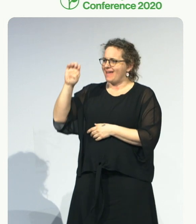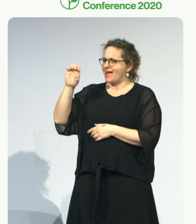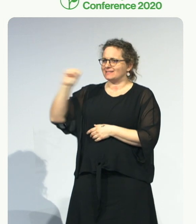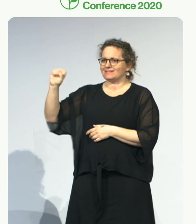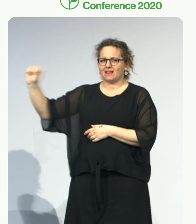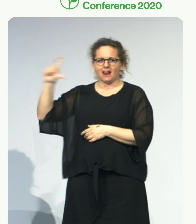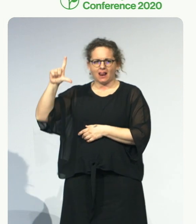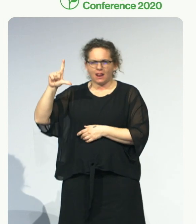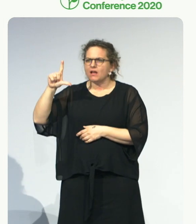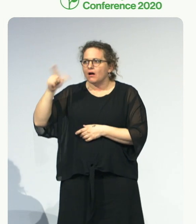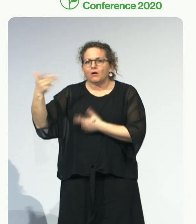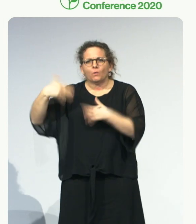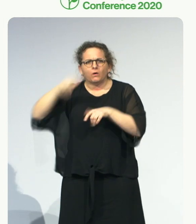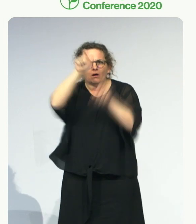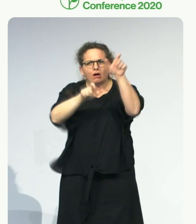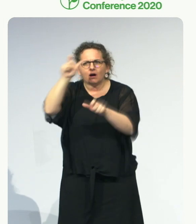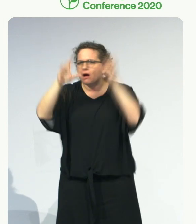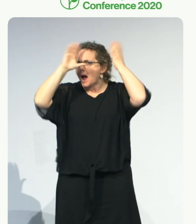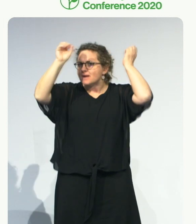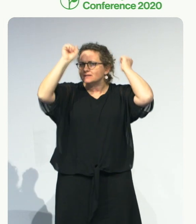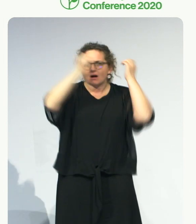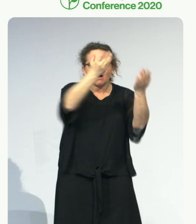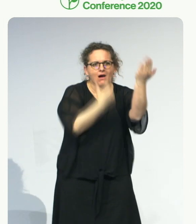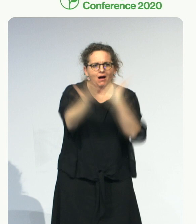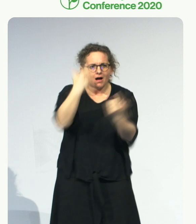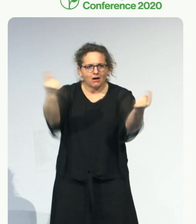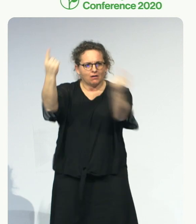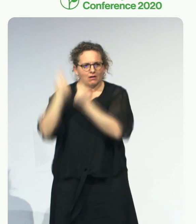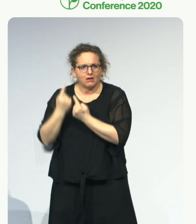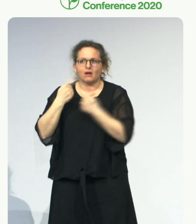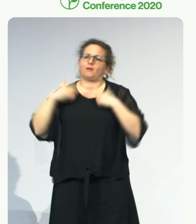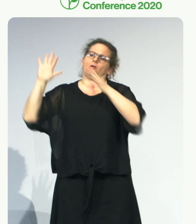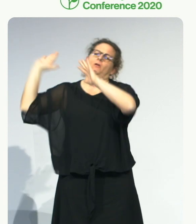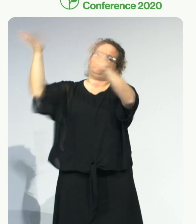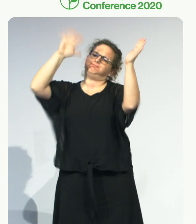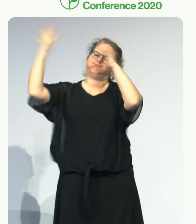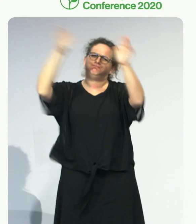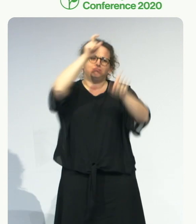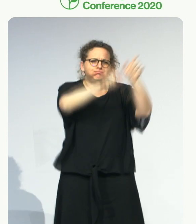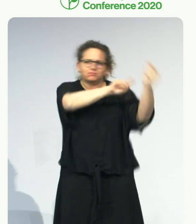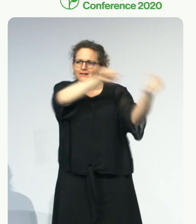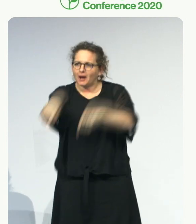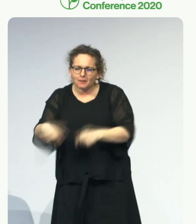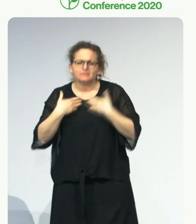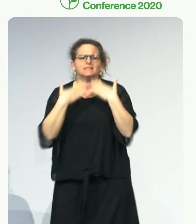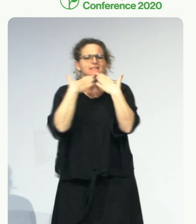the award winners here. So can we do a round of applause to our ambassadors over here? Thank you, ambassadors.